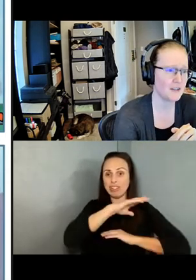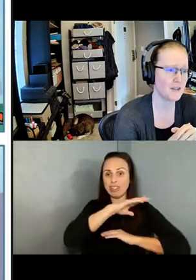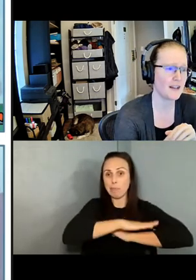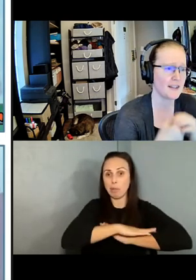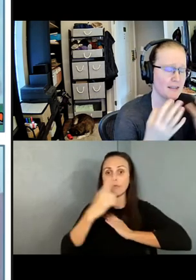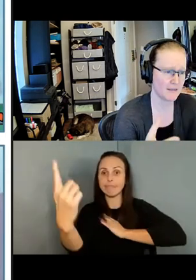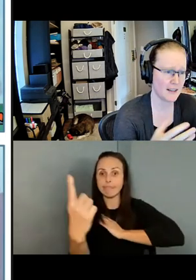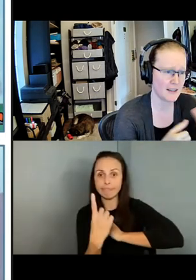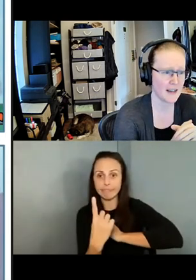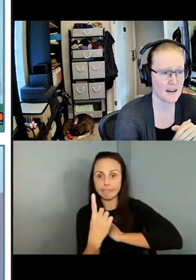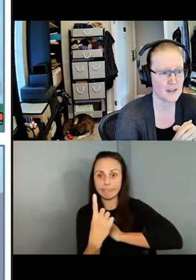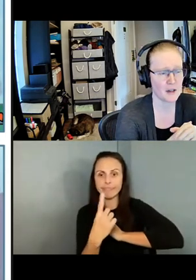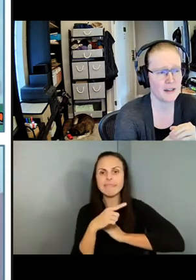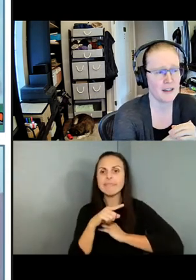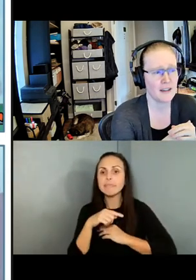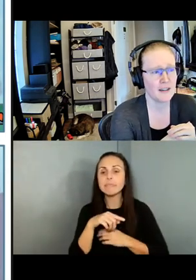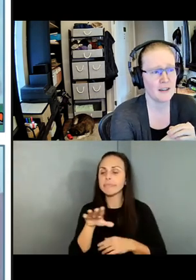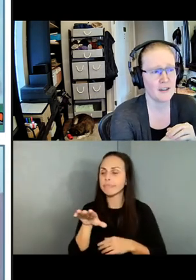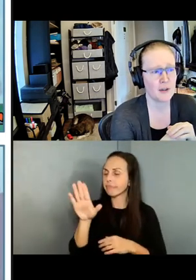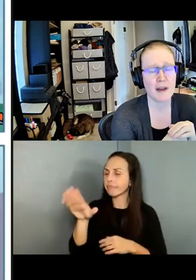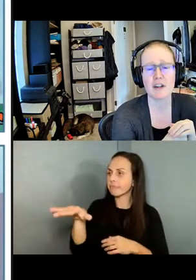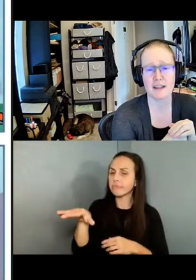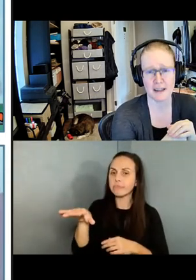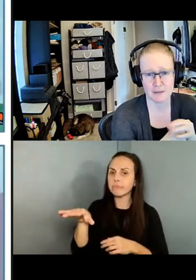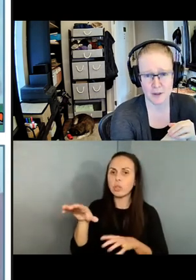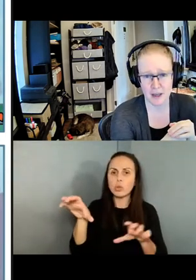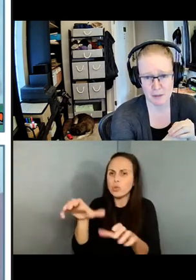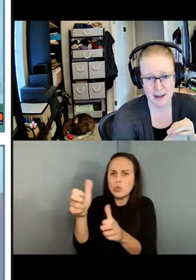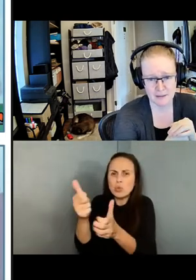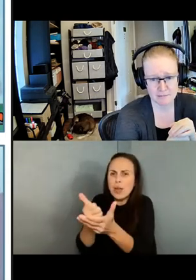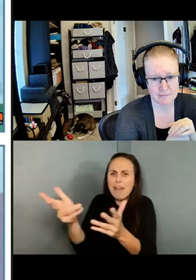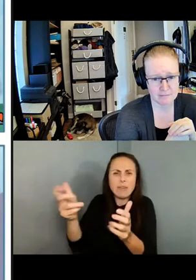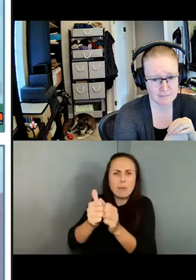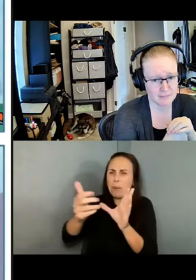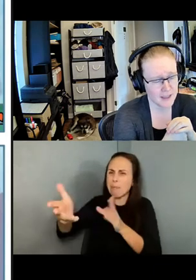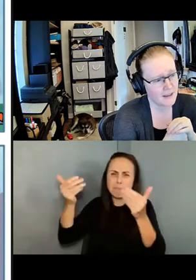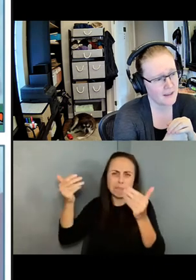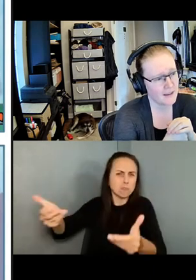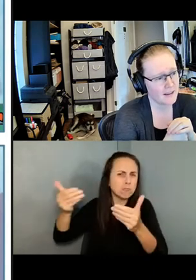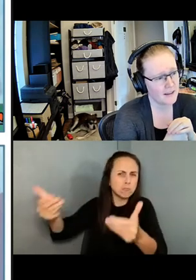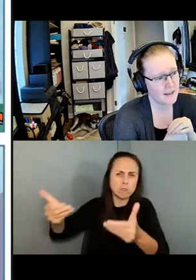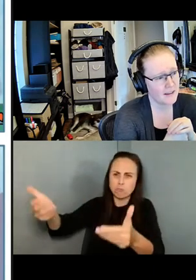counter who tells the dinosaur, do everything without a plan.